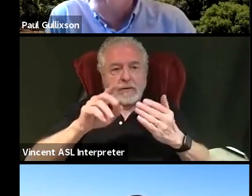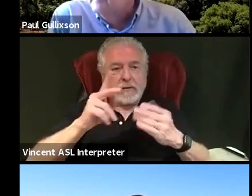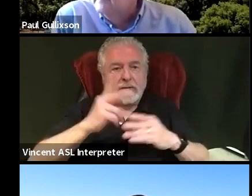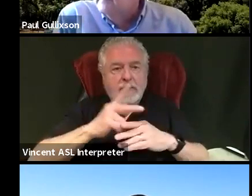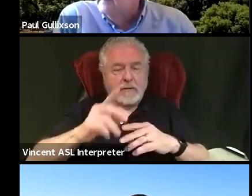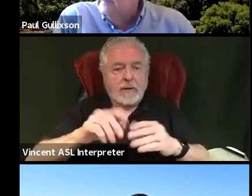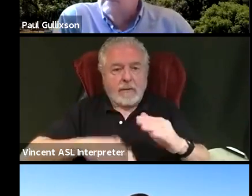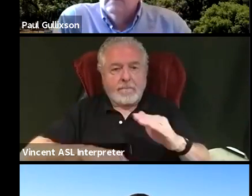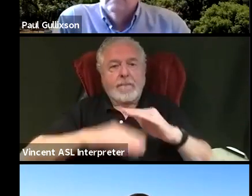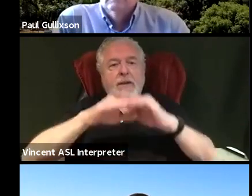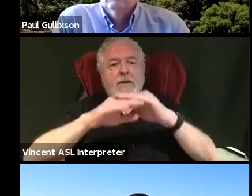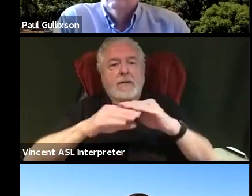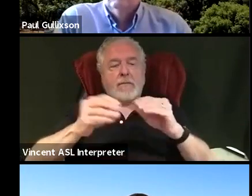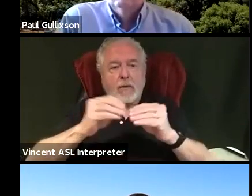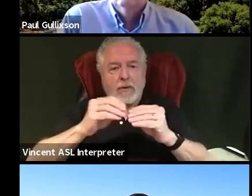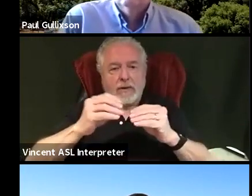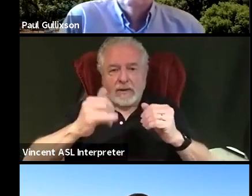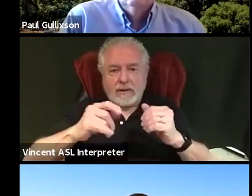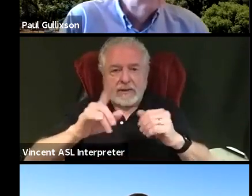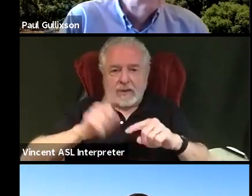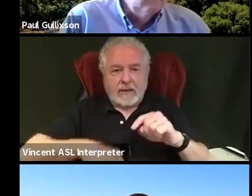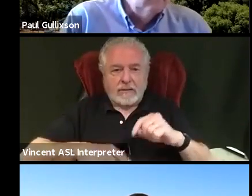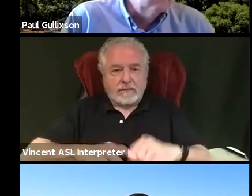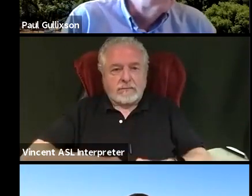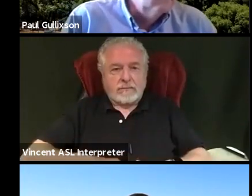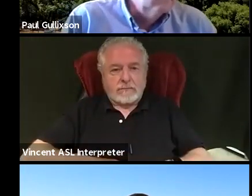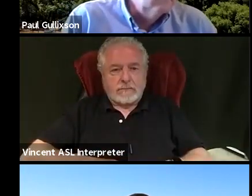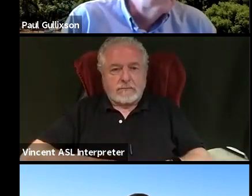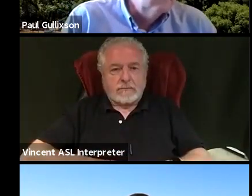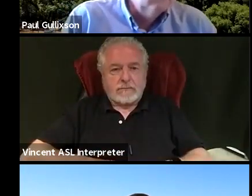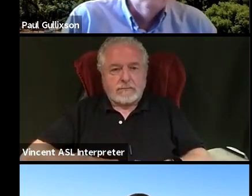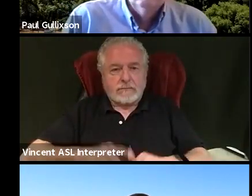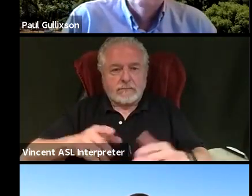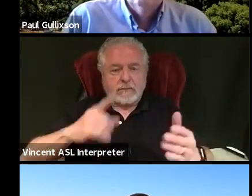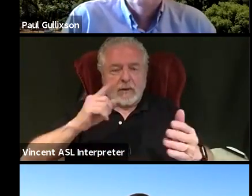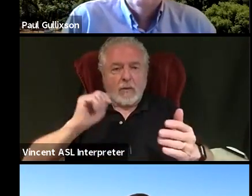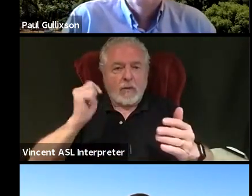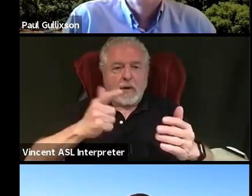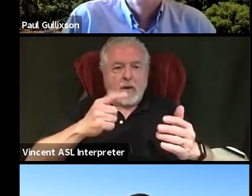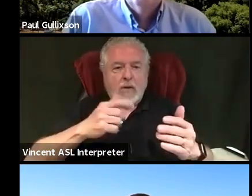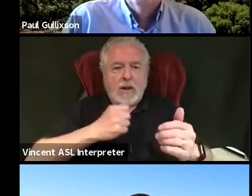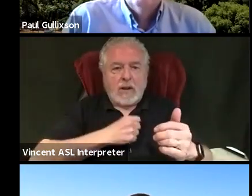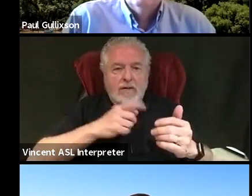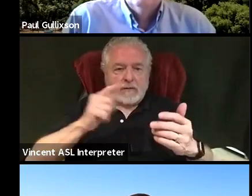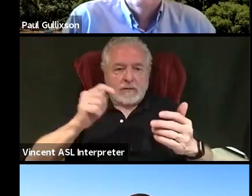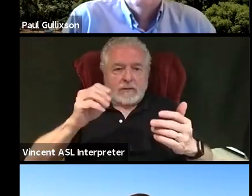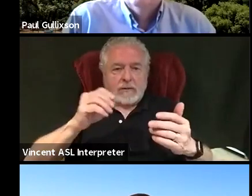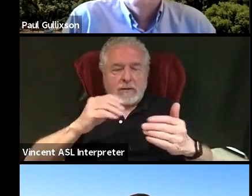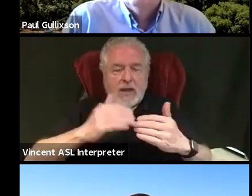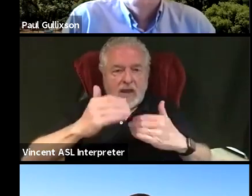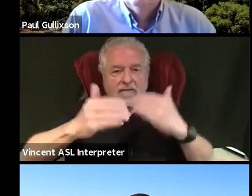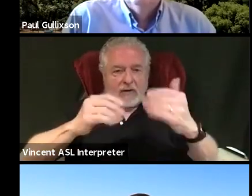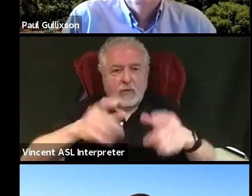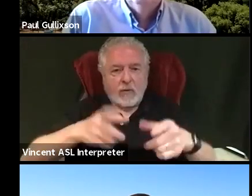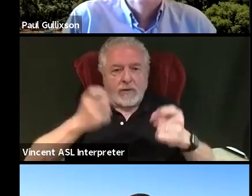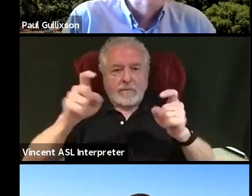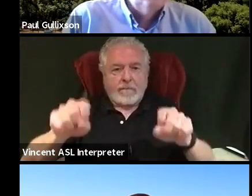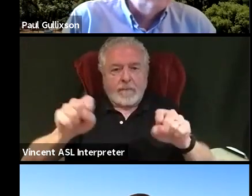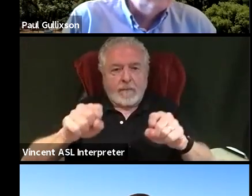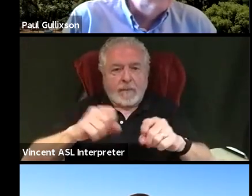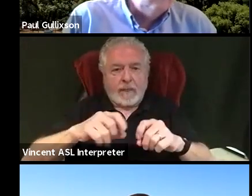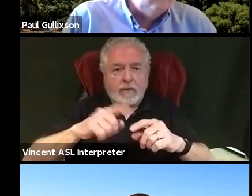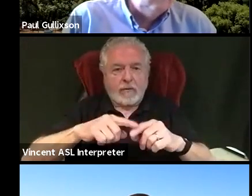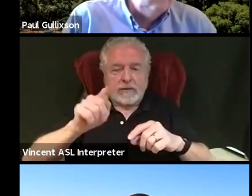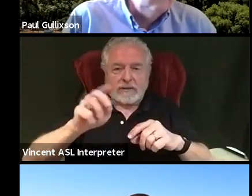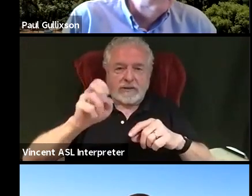their capacity a little bit and now can't? Well, I think we'd all would love to advance as quickly as possible through the